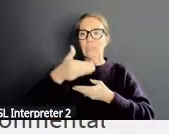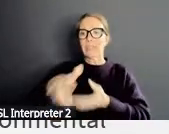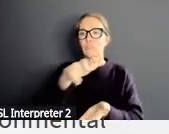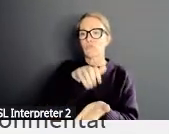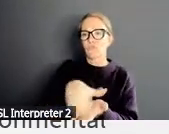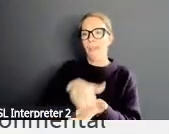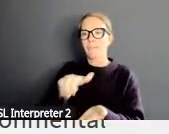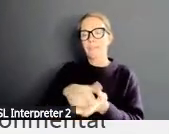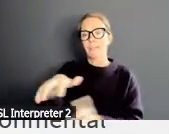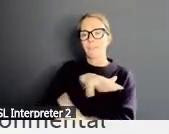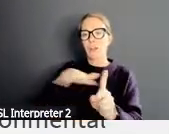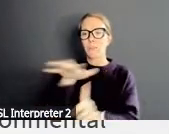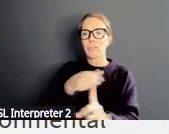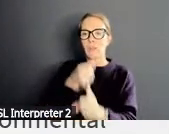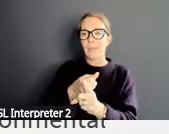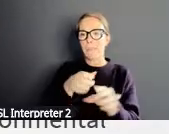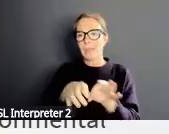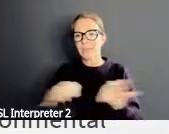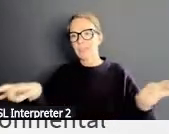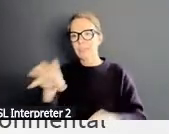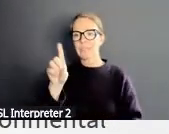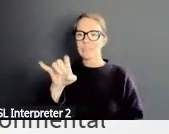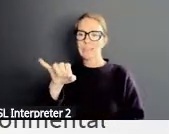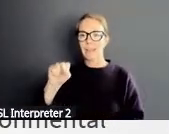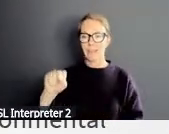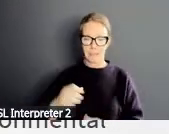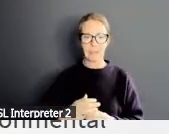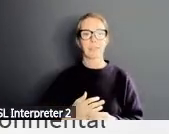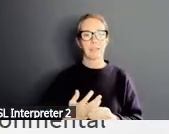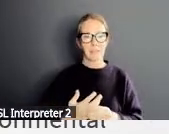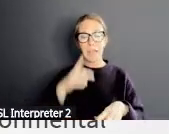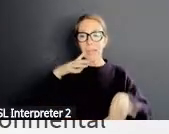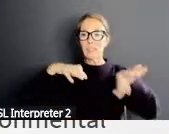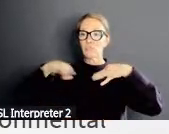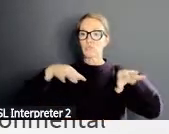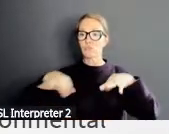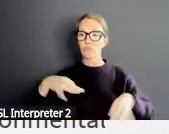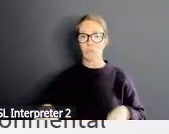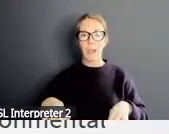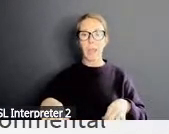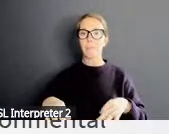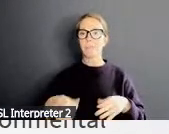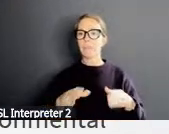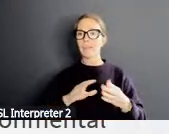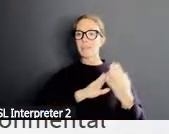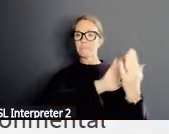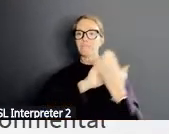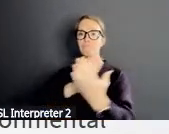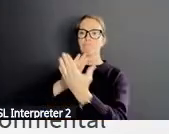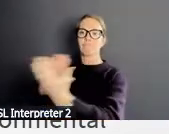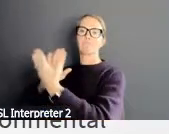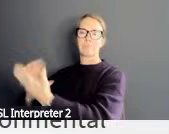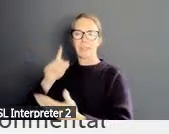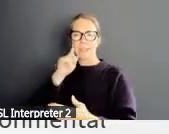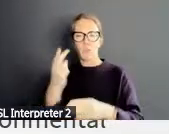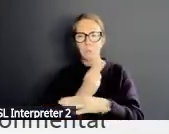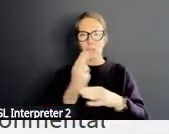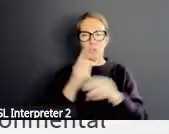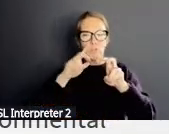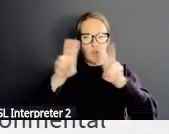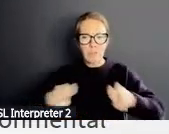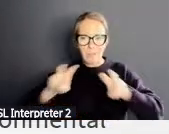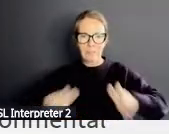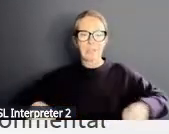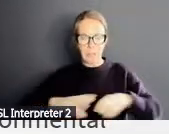impact statement, or DEIS, and describe the methodologies that will be used in those analyses. The